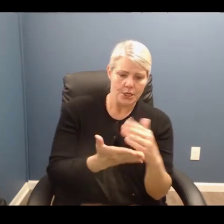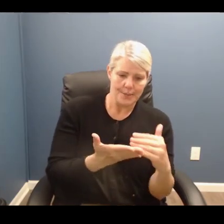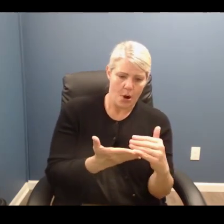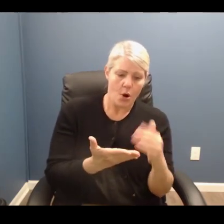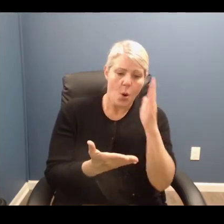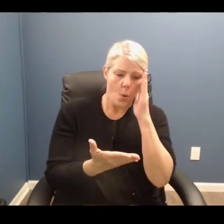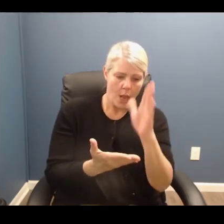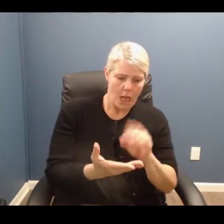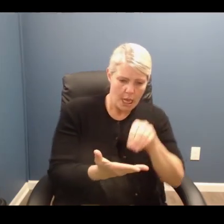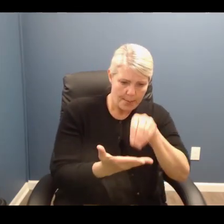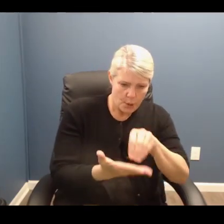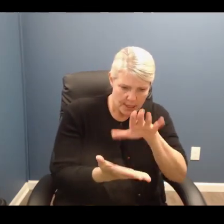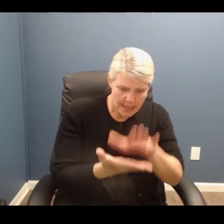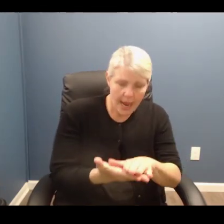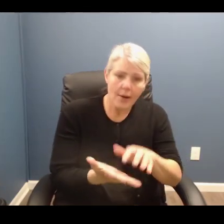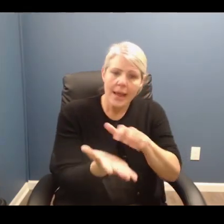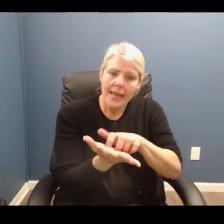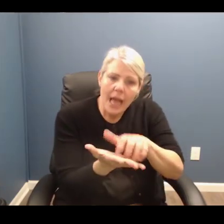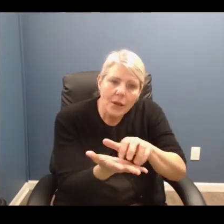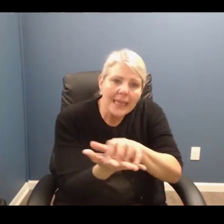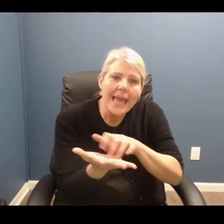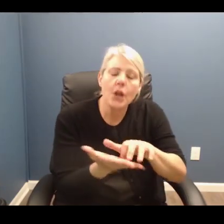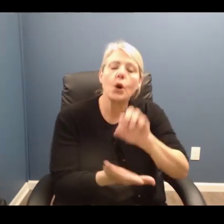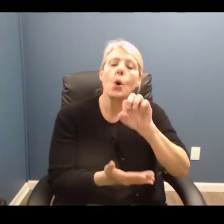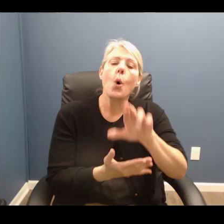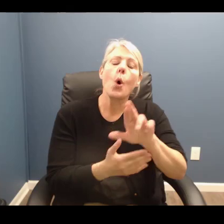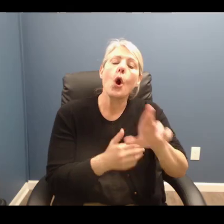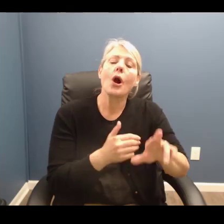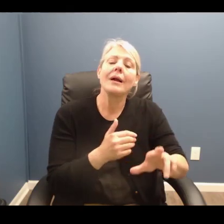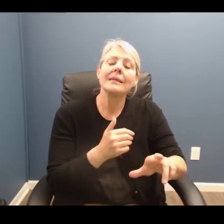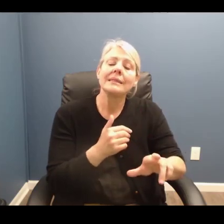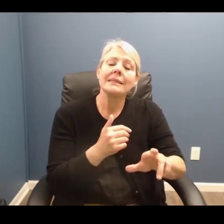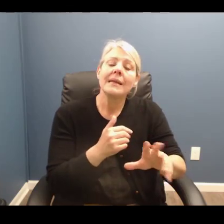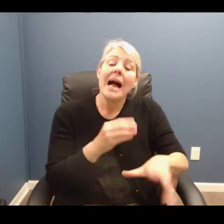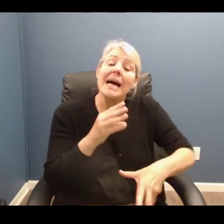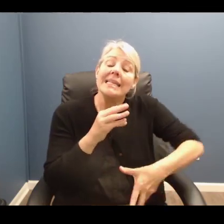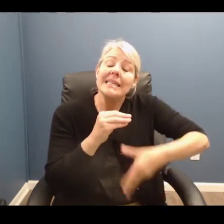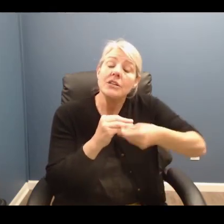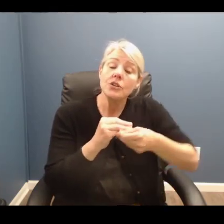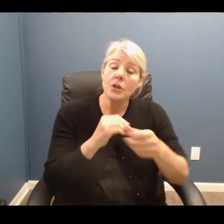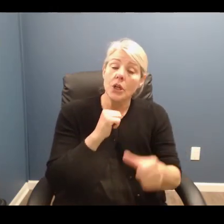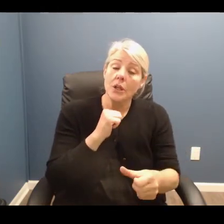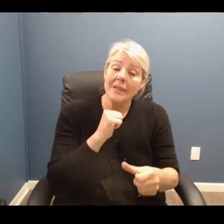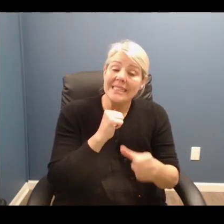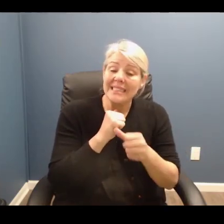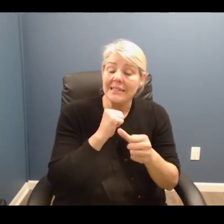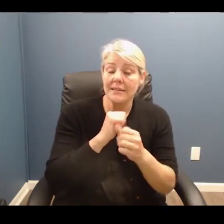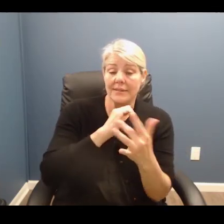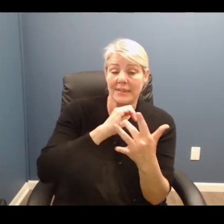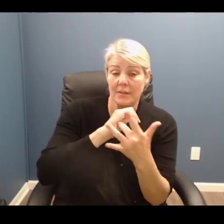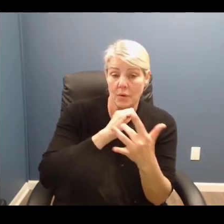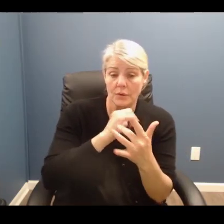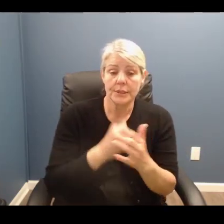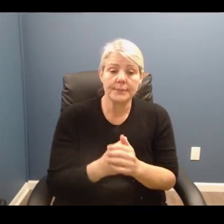and include calculator, use of technology, which could be specified in the other under